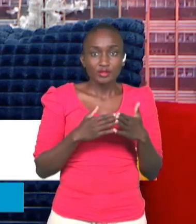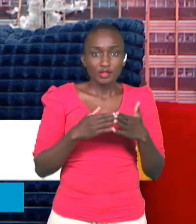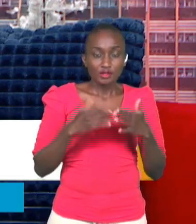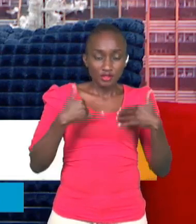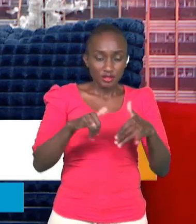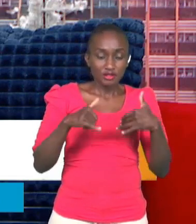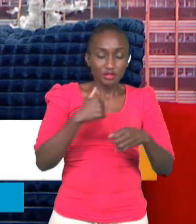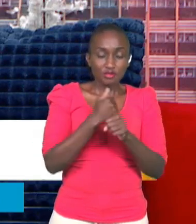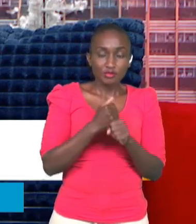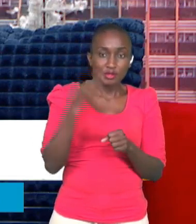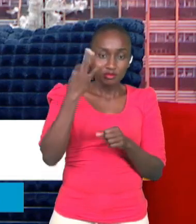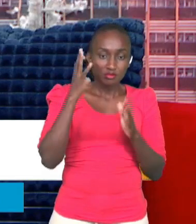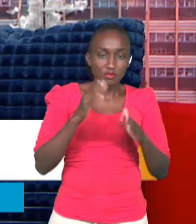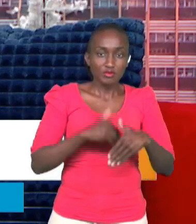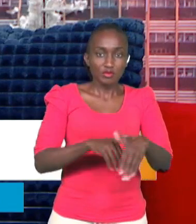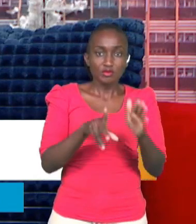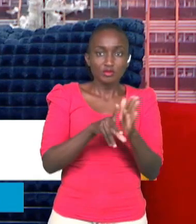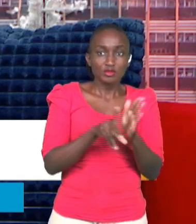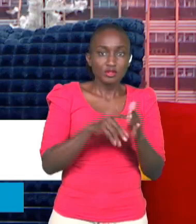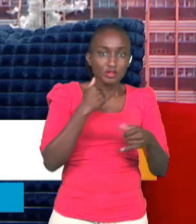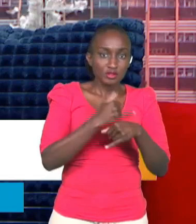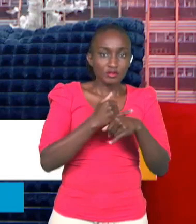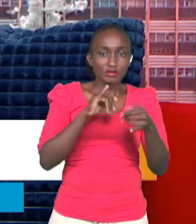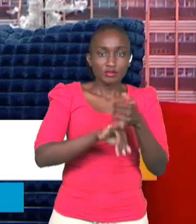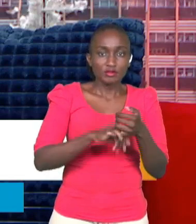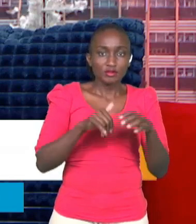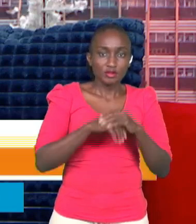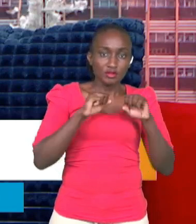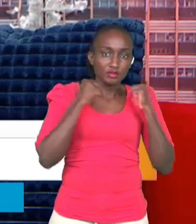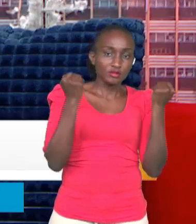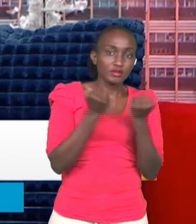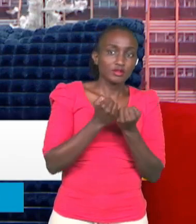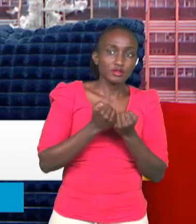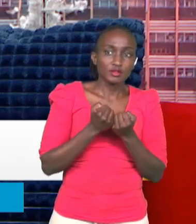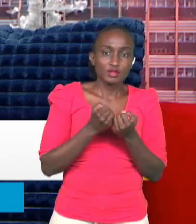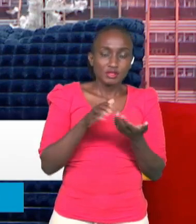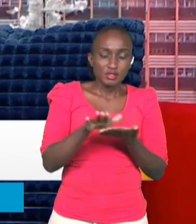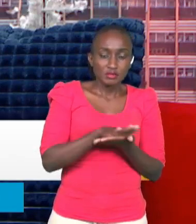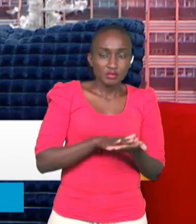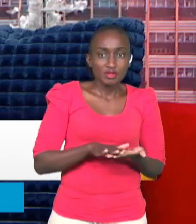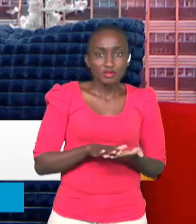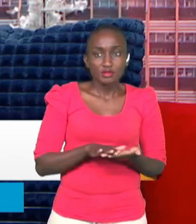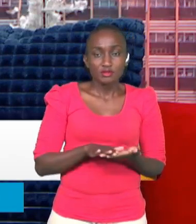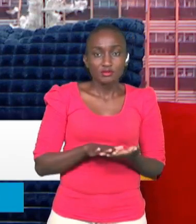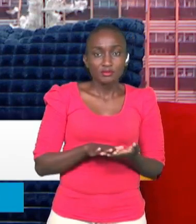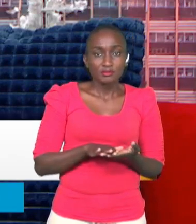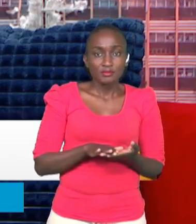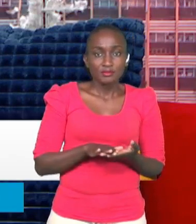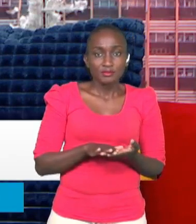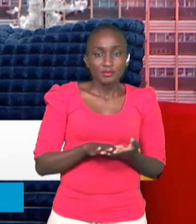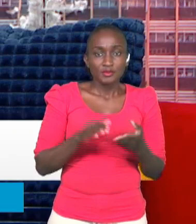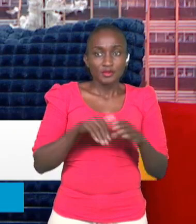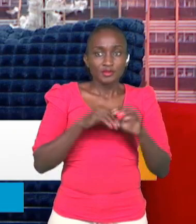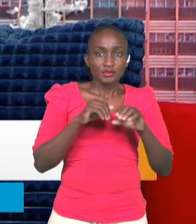It's okay. Just the reality where we have been. Okay. The institution of marriage in society is mm-hmm. the most basic okay. thing that holds the fabric of